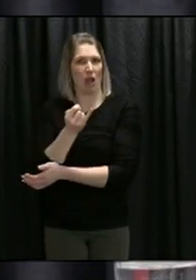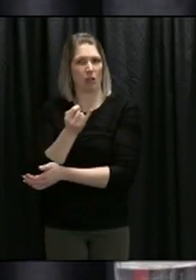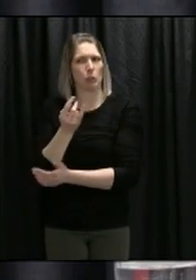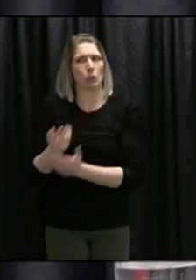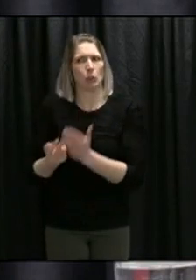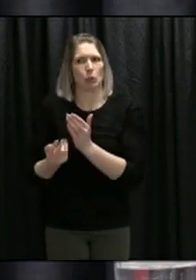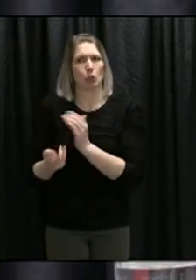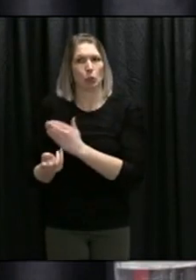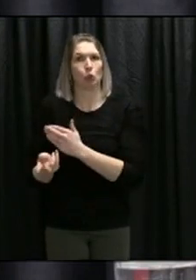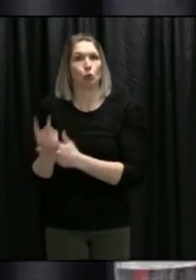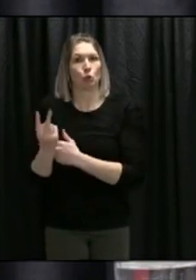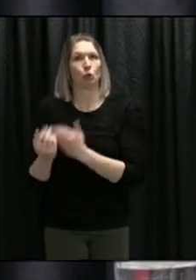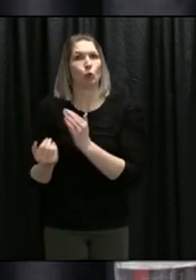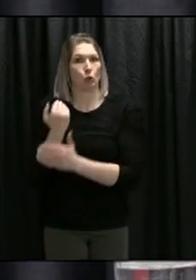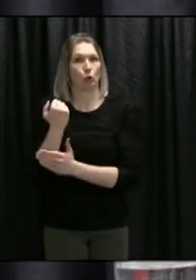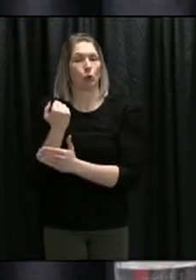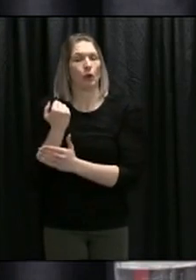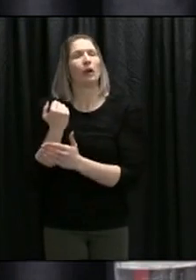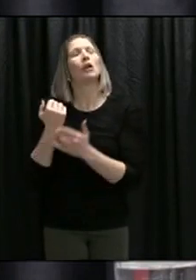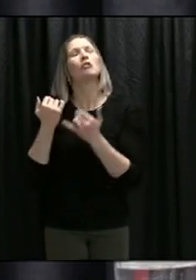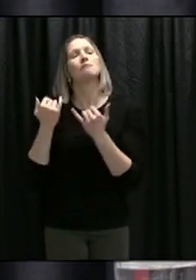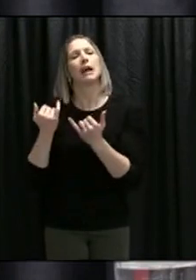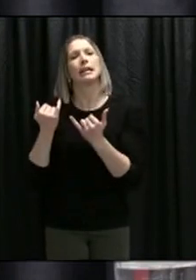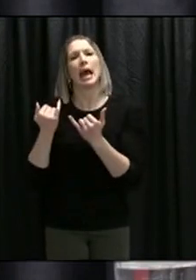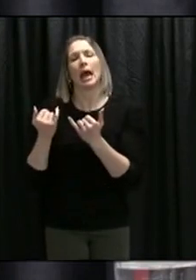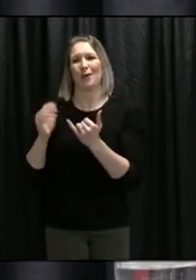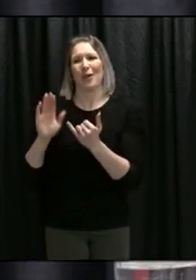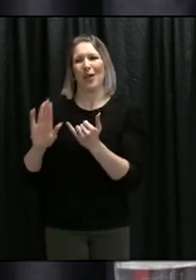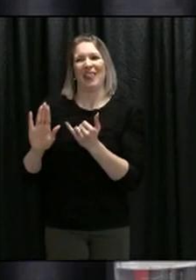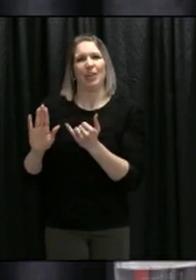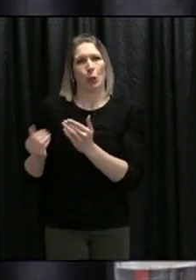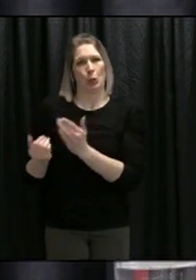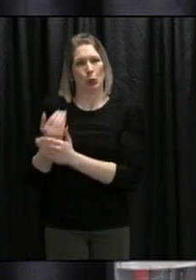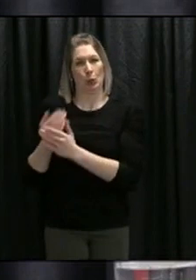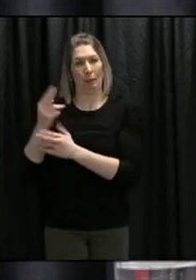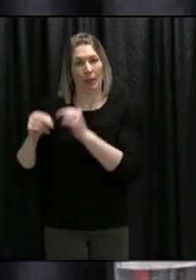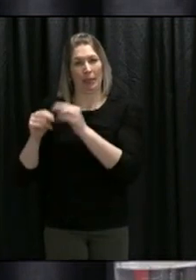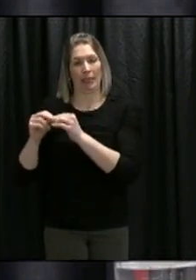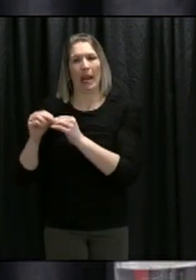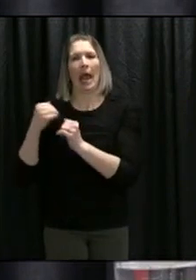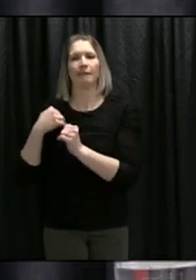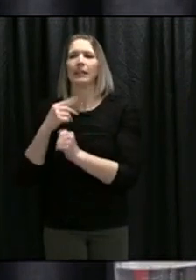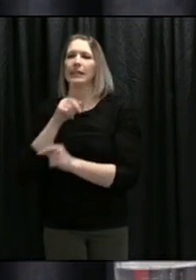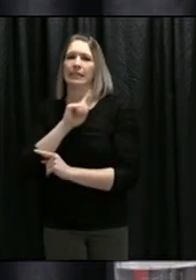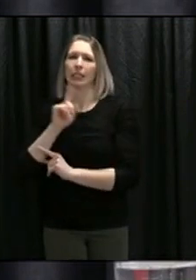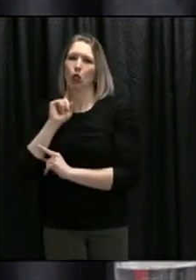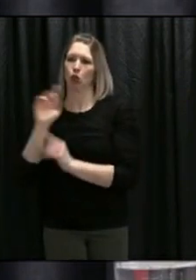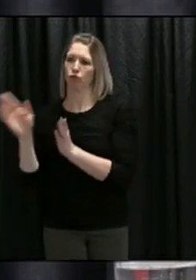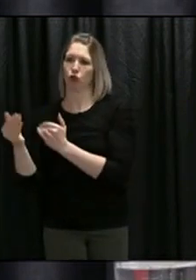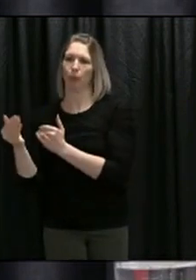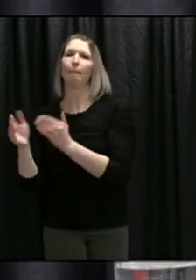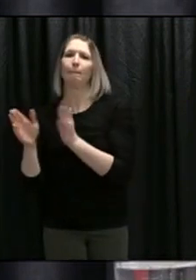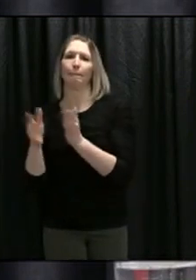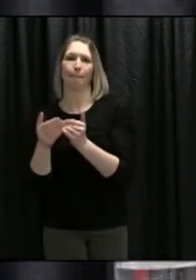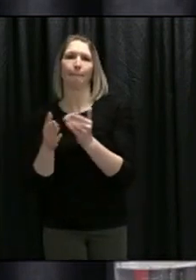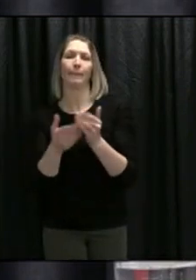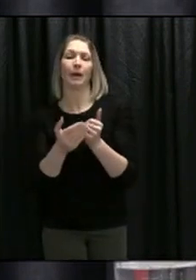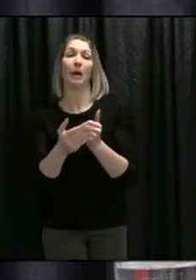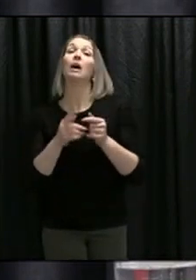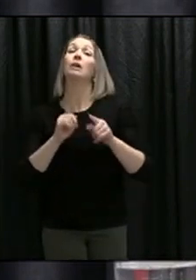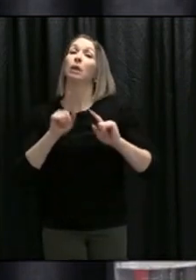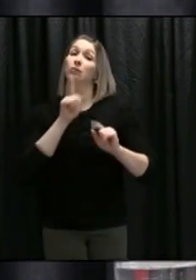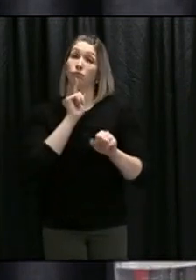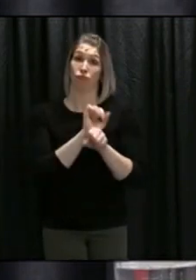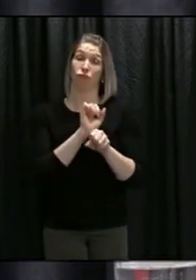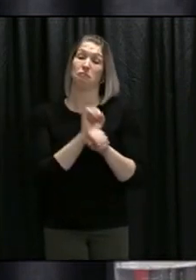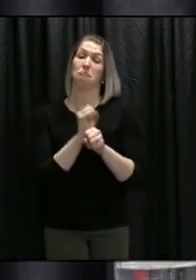are now single rooms as a standard. But we do have infrastructure in that area in long-term care and in personal care homes